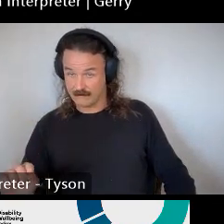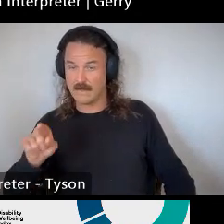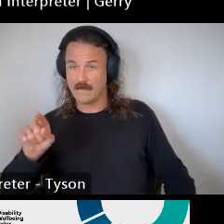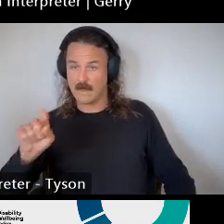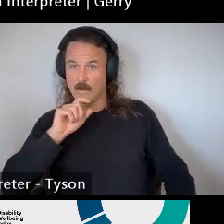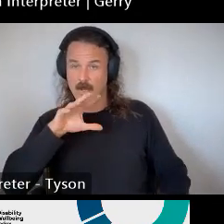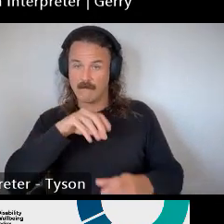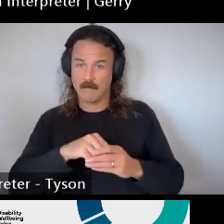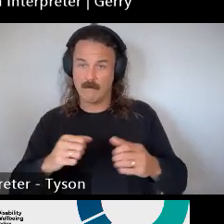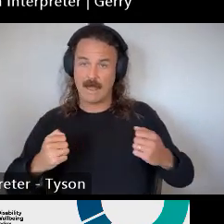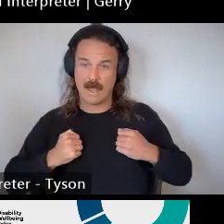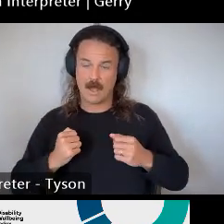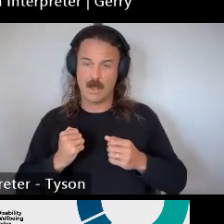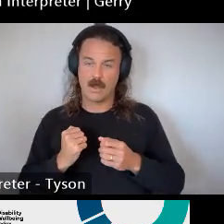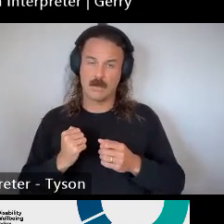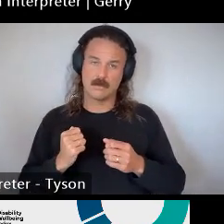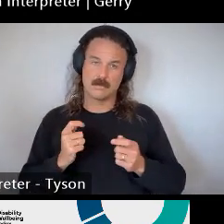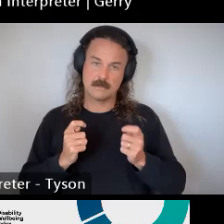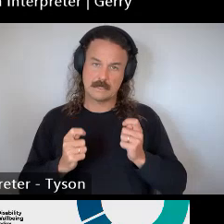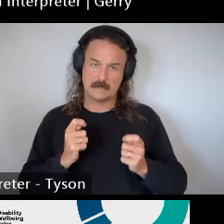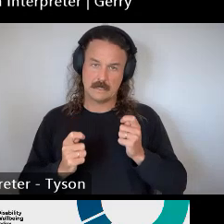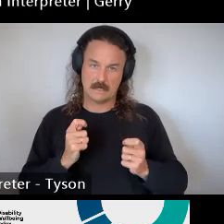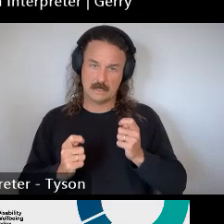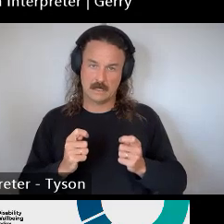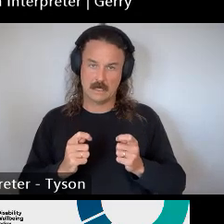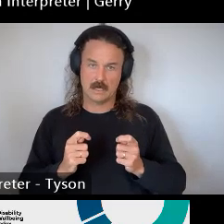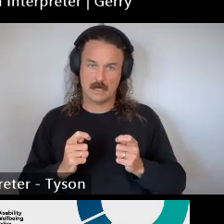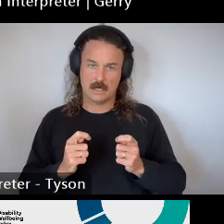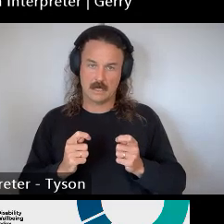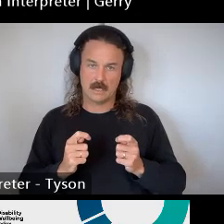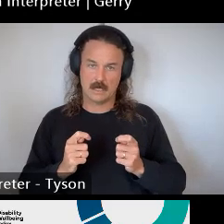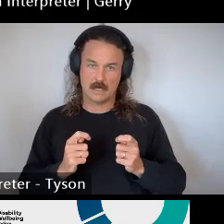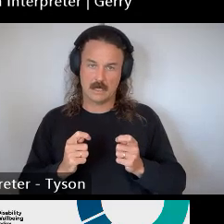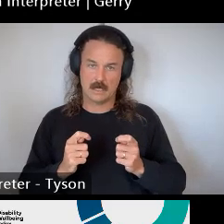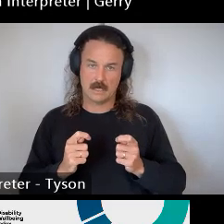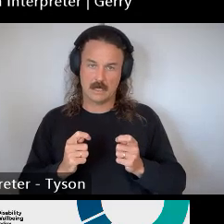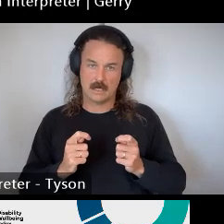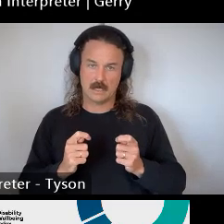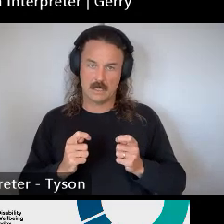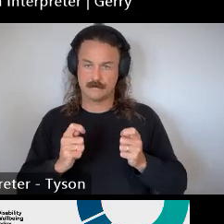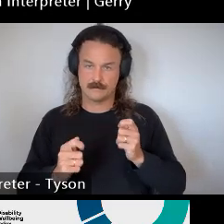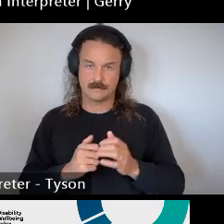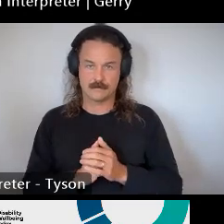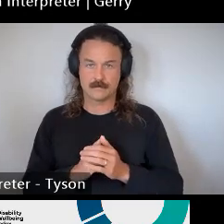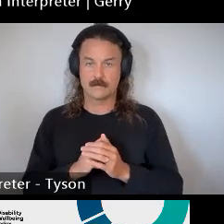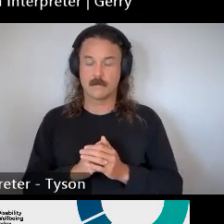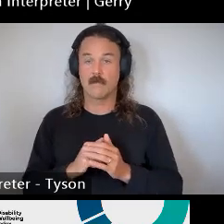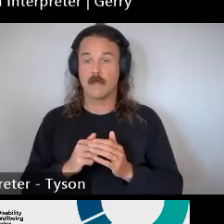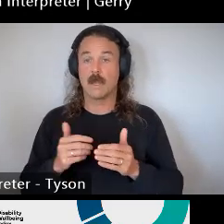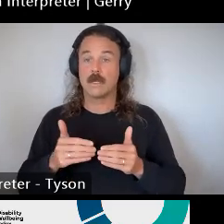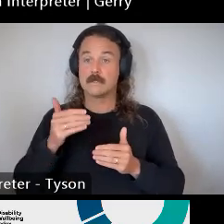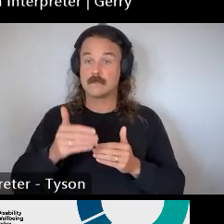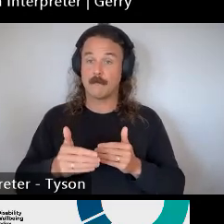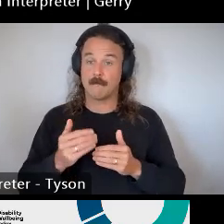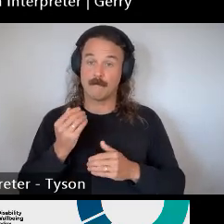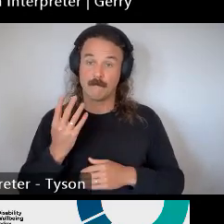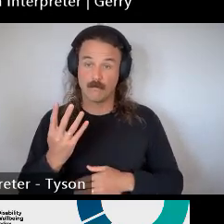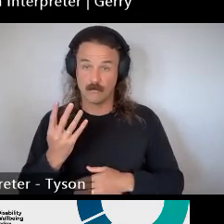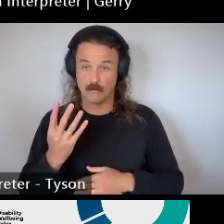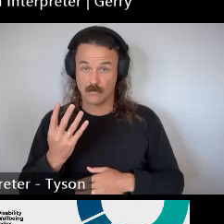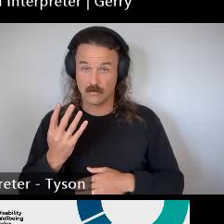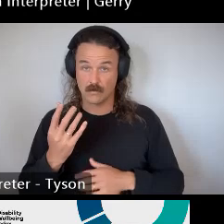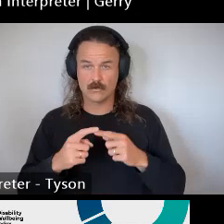So that's where the step 4 covers. So we're trying to understand the performance and the relationship of these